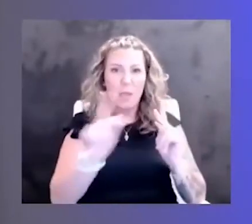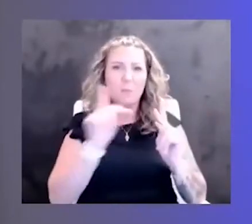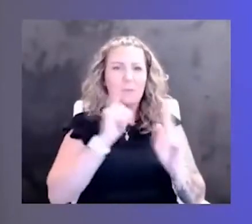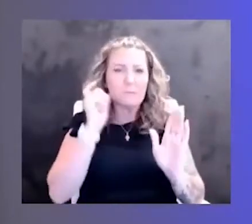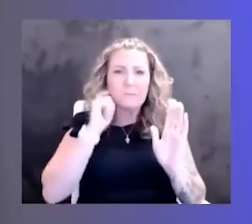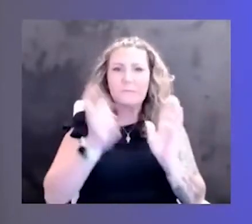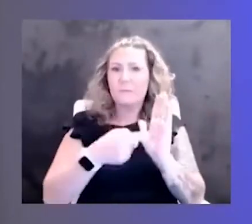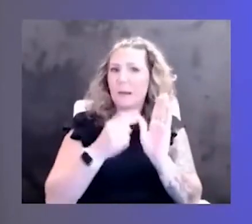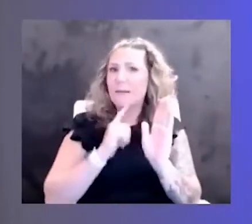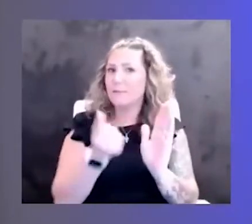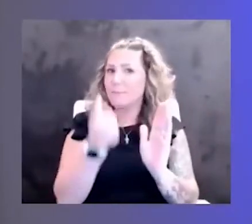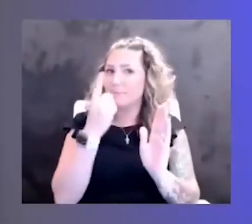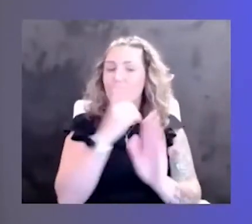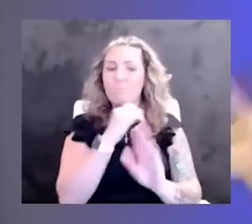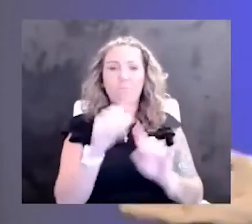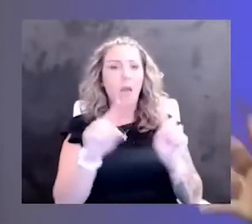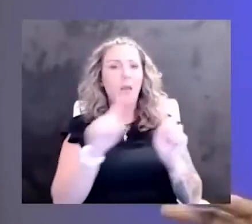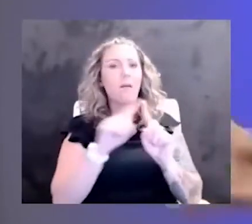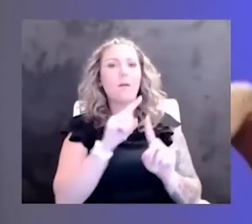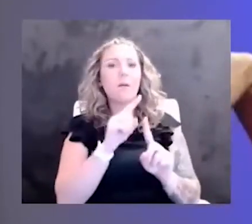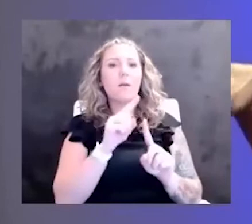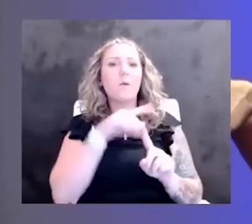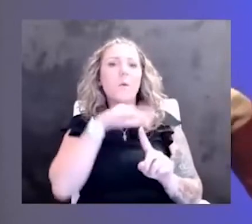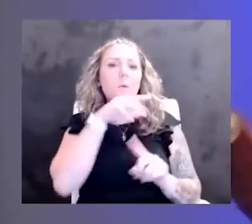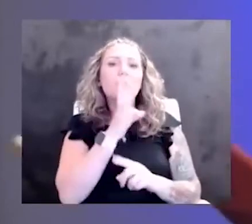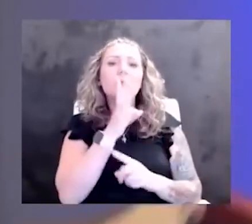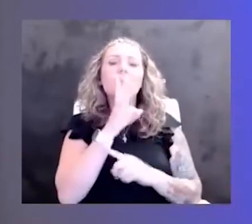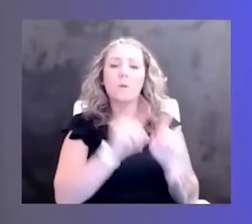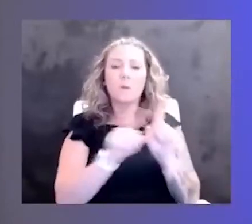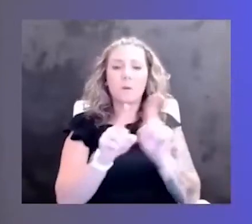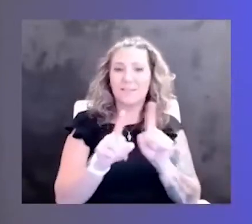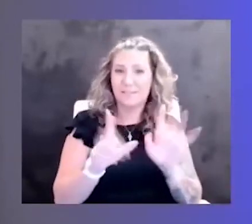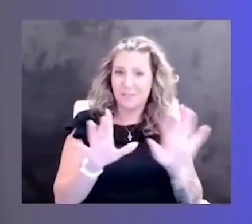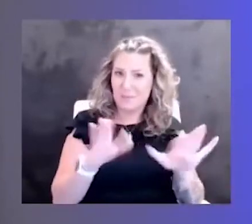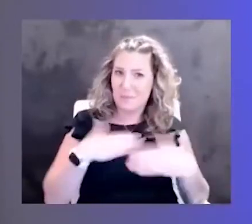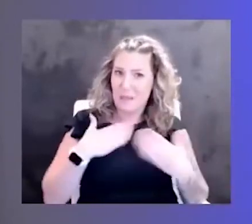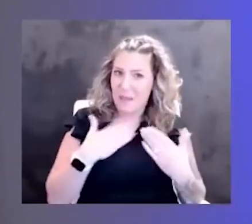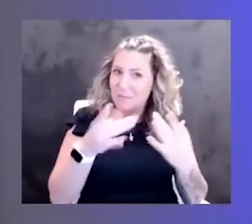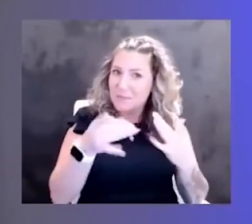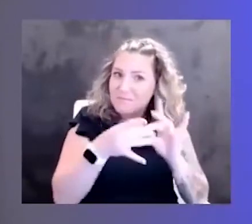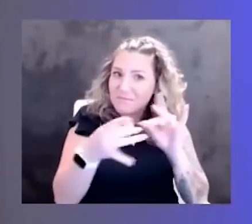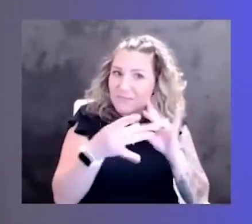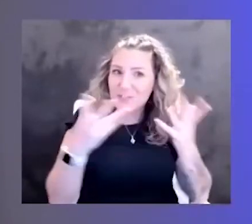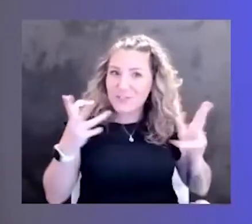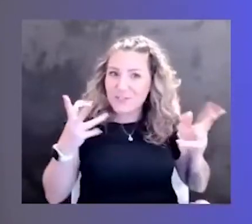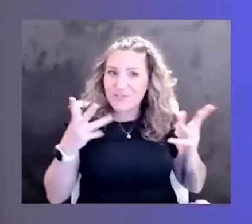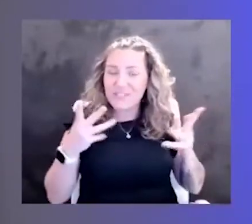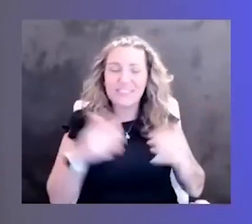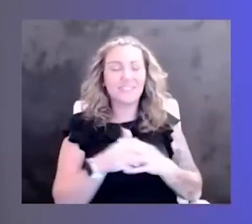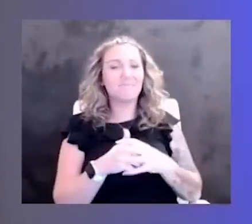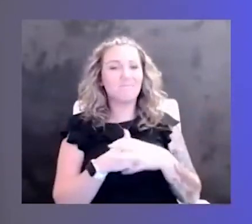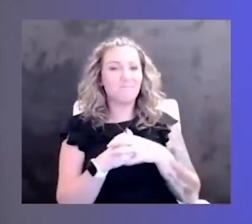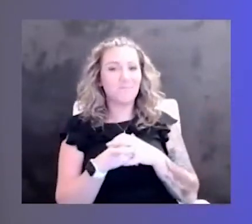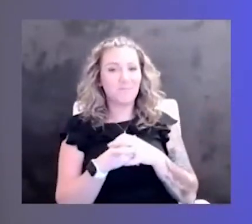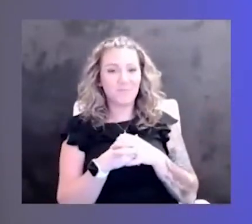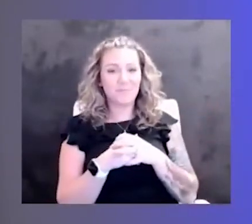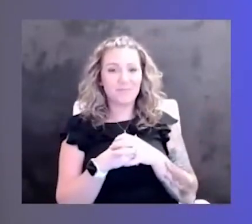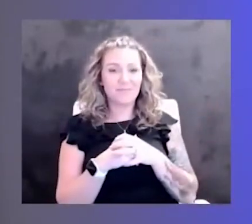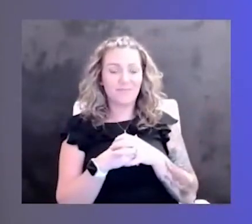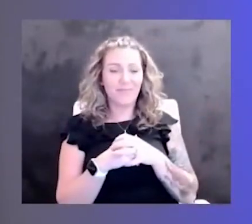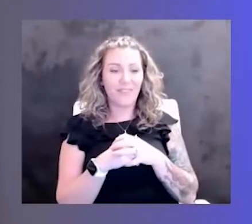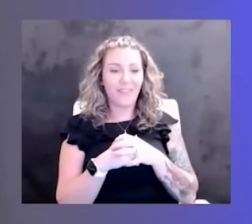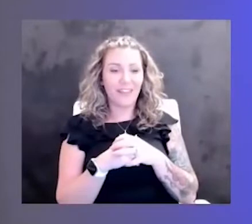definitely really important. And then, so I'm glad it's come up a couple of times already. And